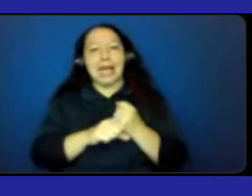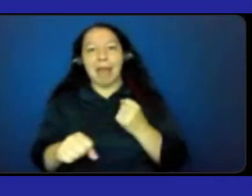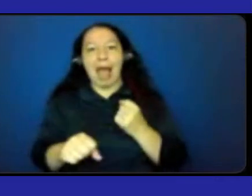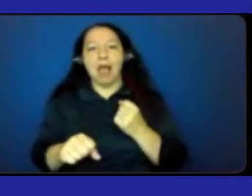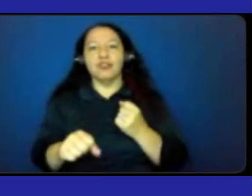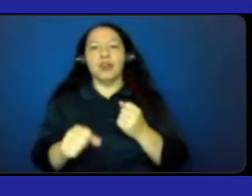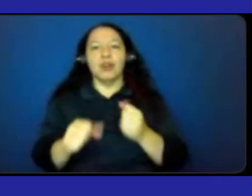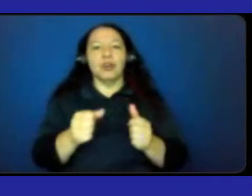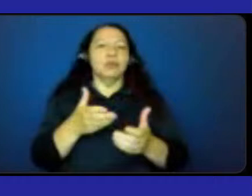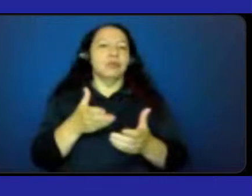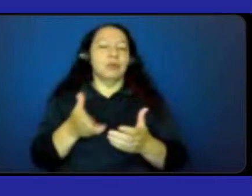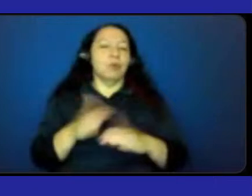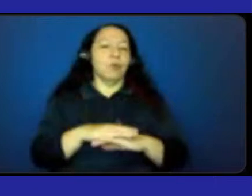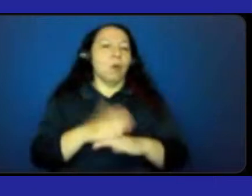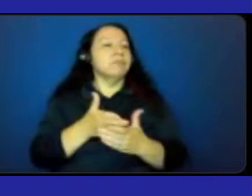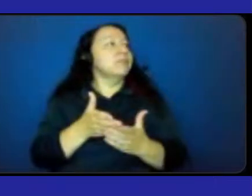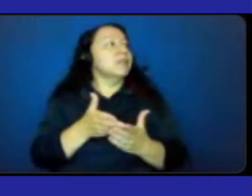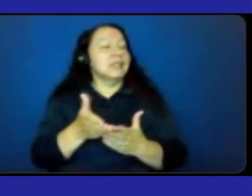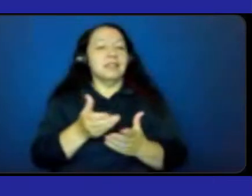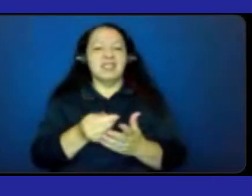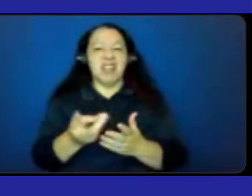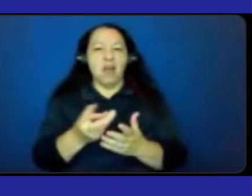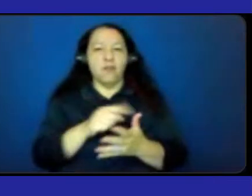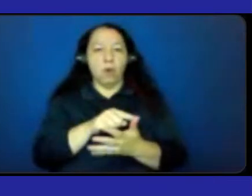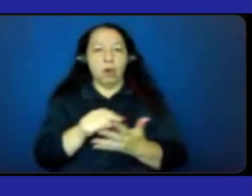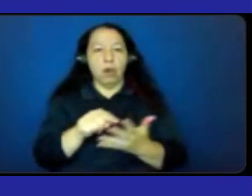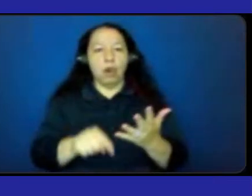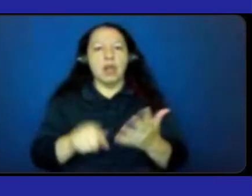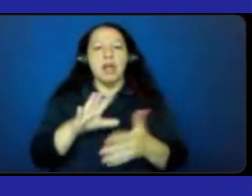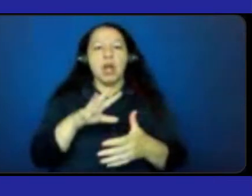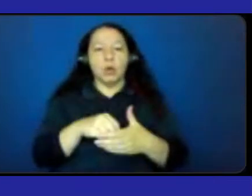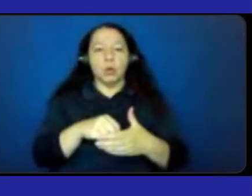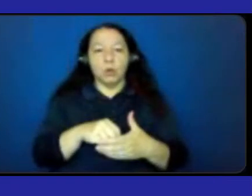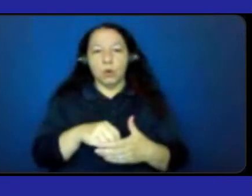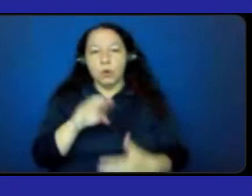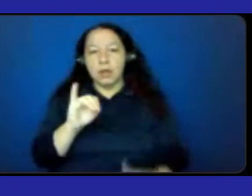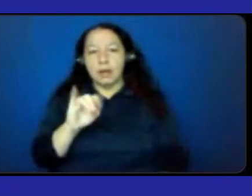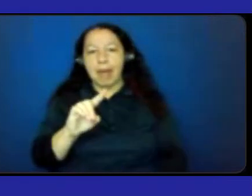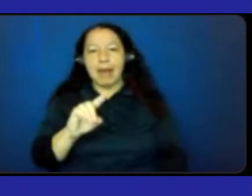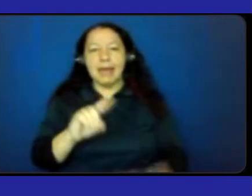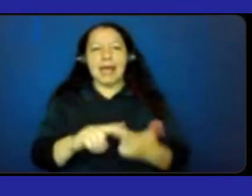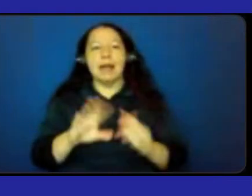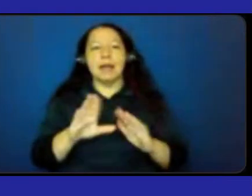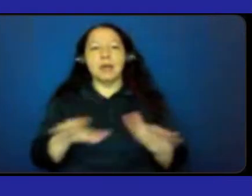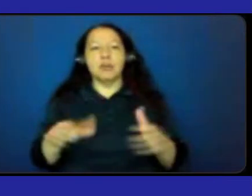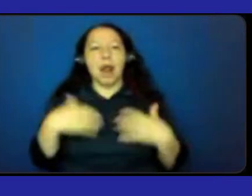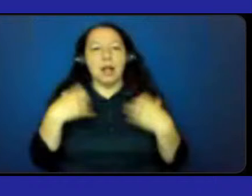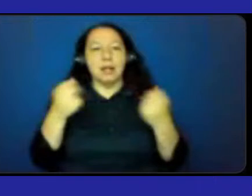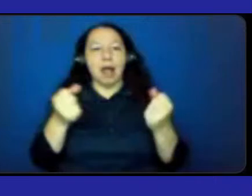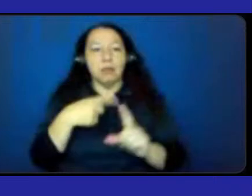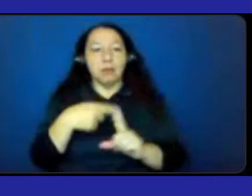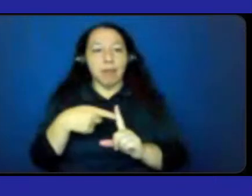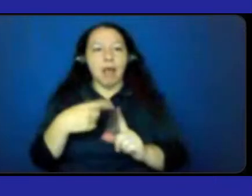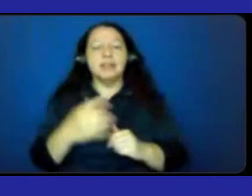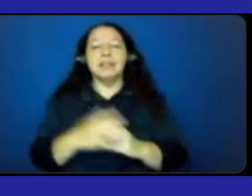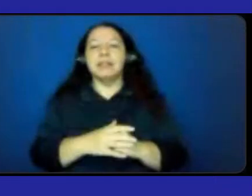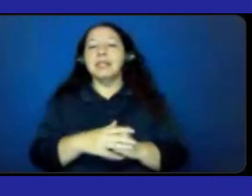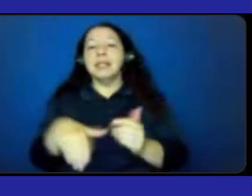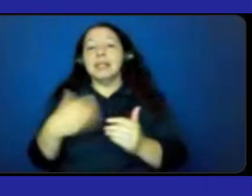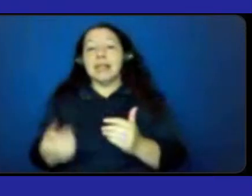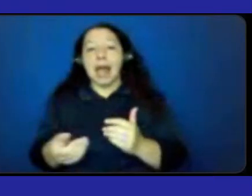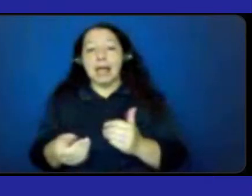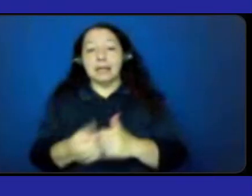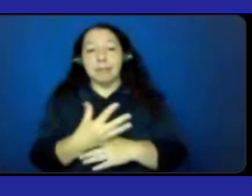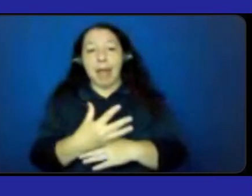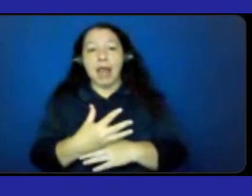Essential Plan, and Child Health Plus. On the next page, please. I think it's important to note, based